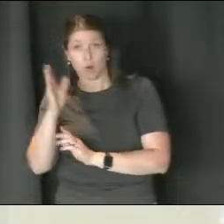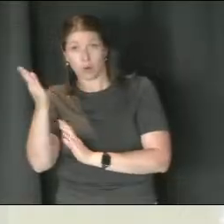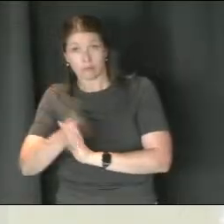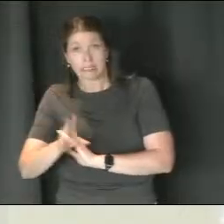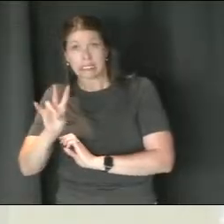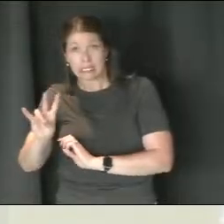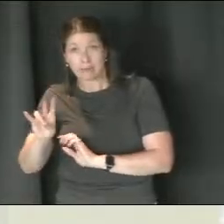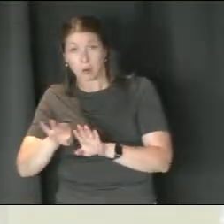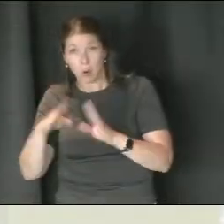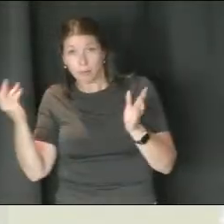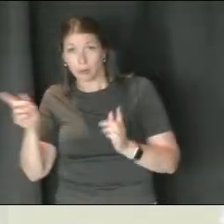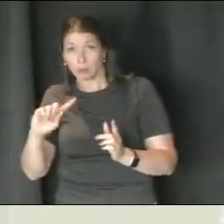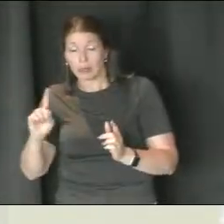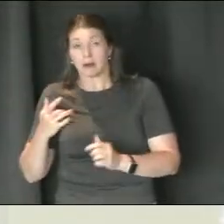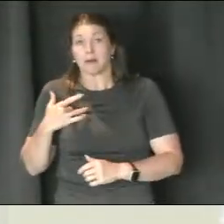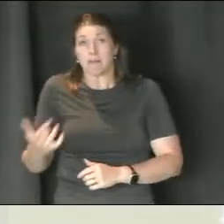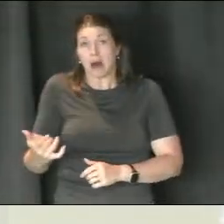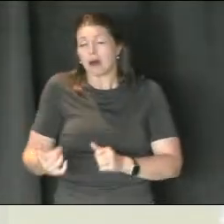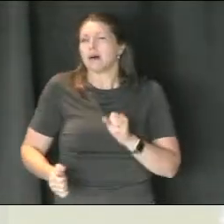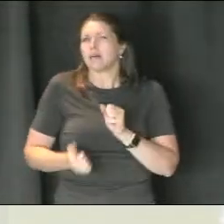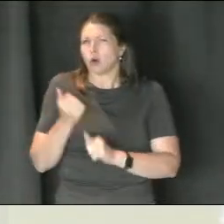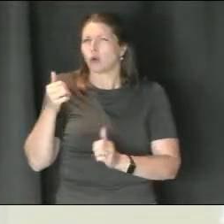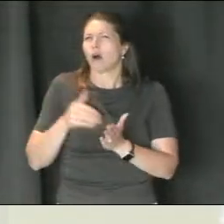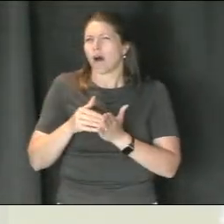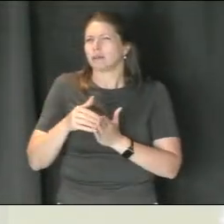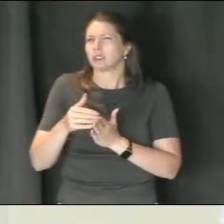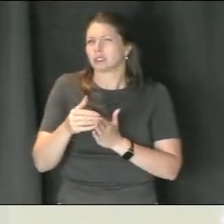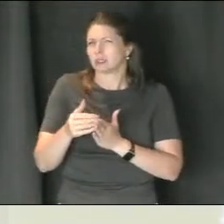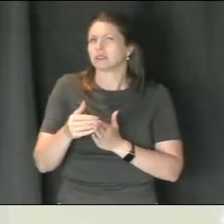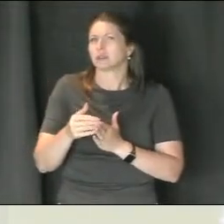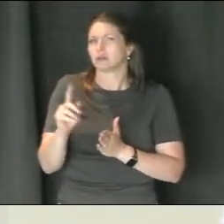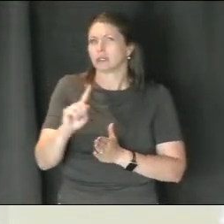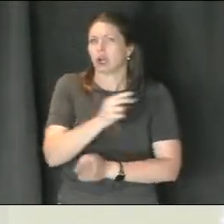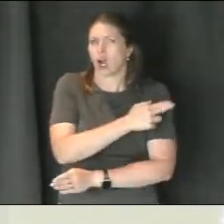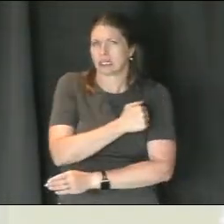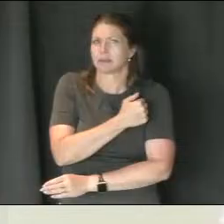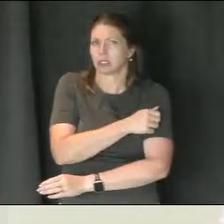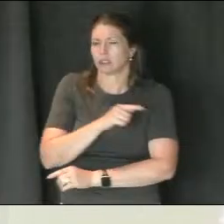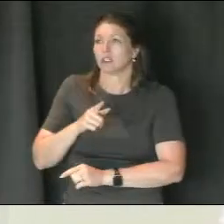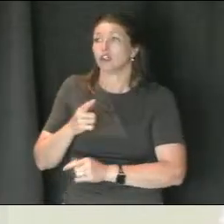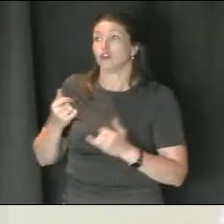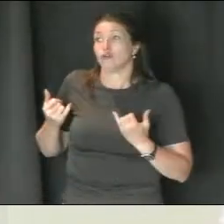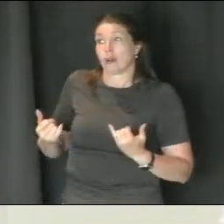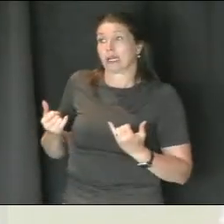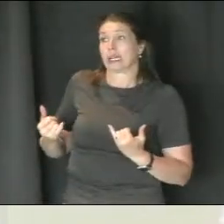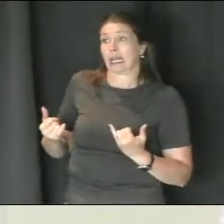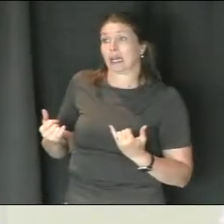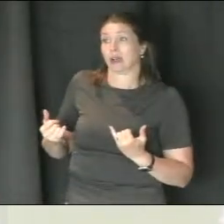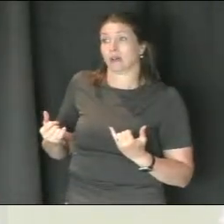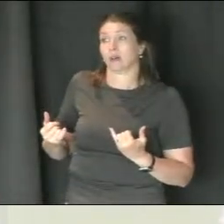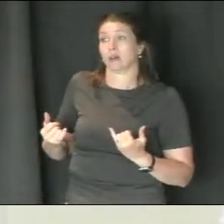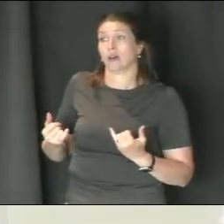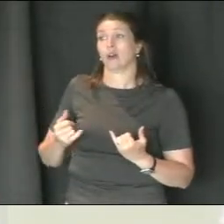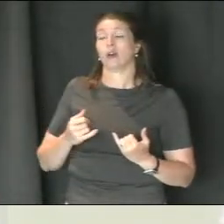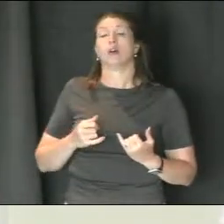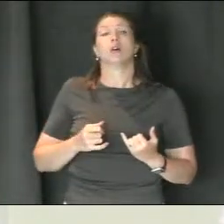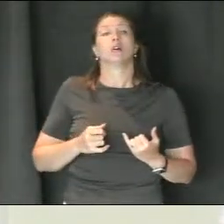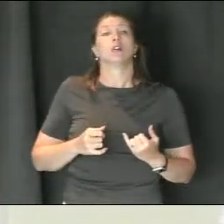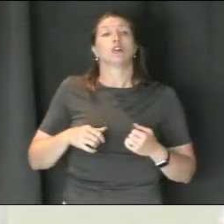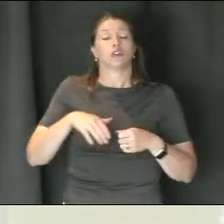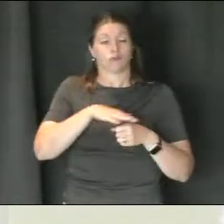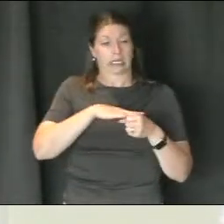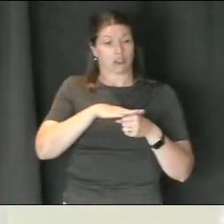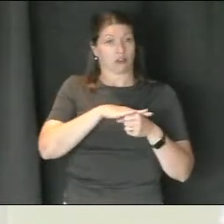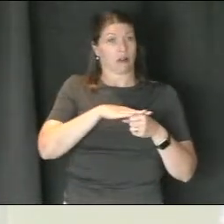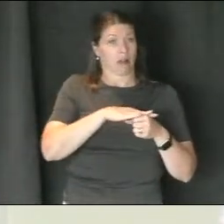So with the cooperation of the RHAs and currently the Newfoundland Labrador Health Services, we've moved